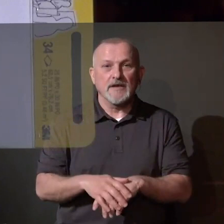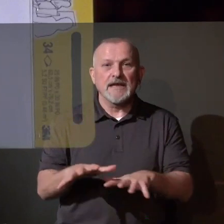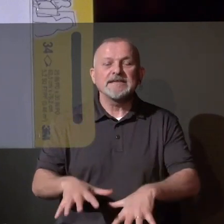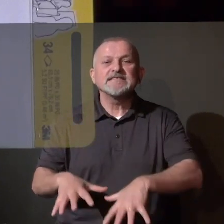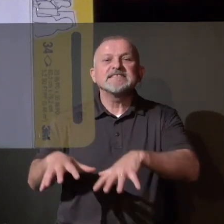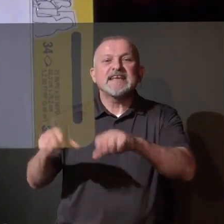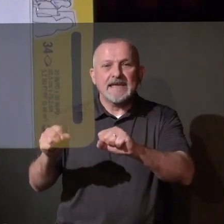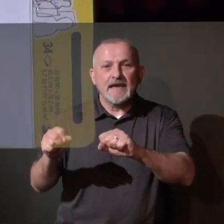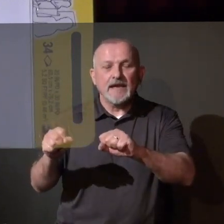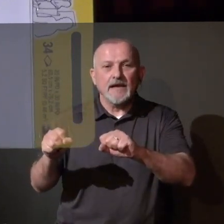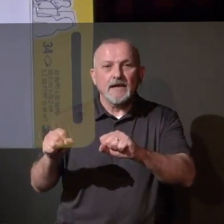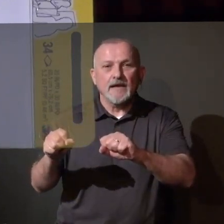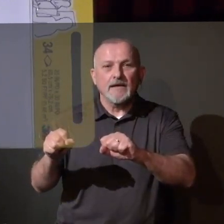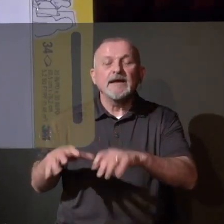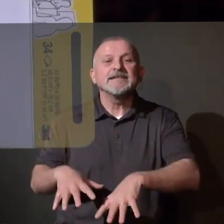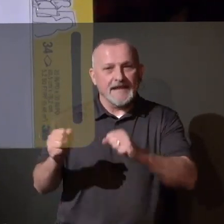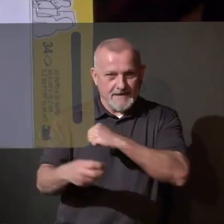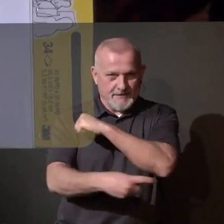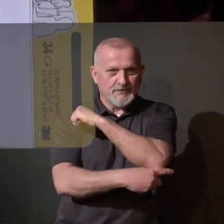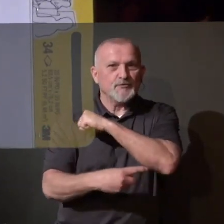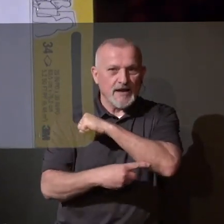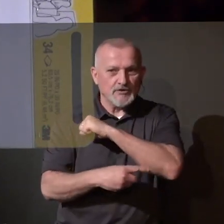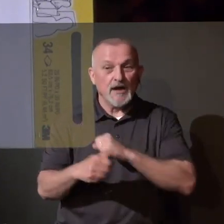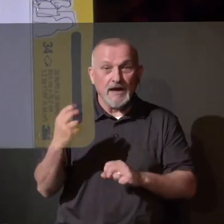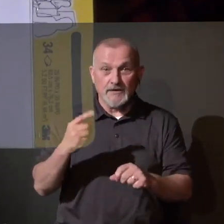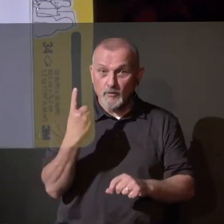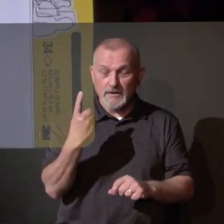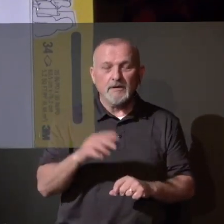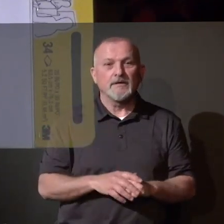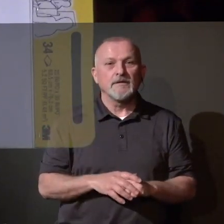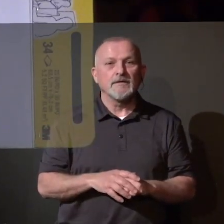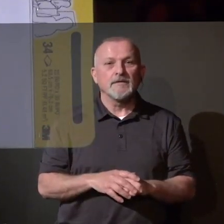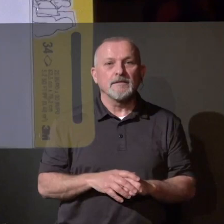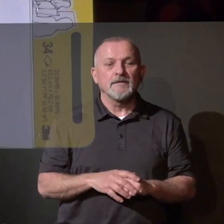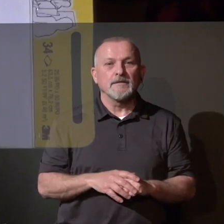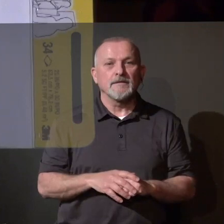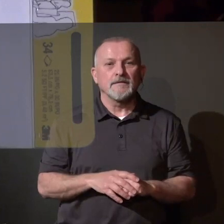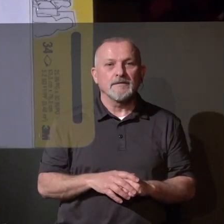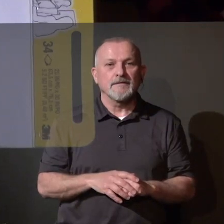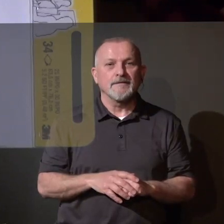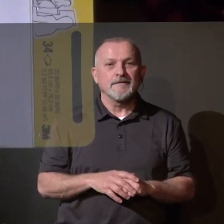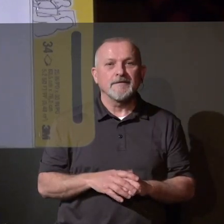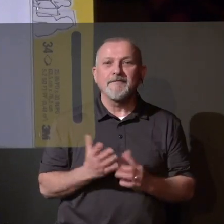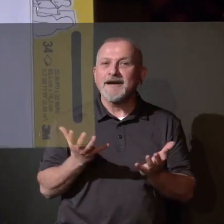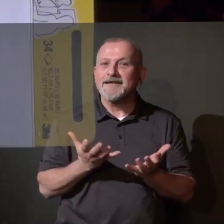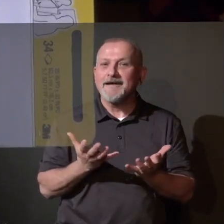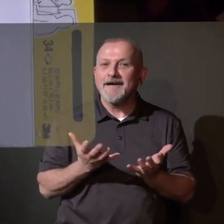Taking is a participle. Taking what? Taking out the trash. What's the other participle? There's three. You got it.